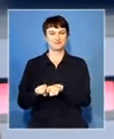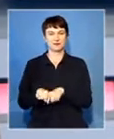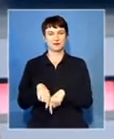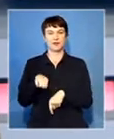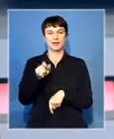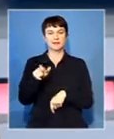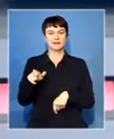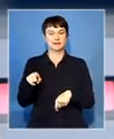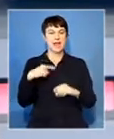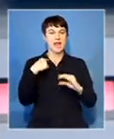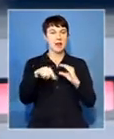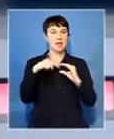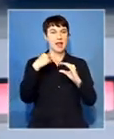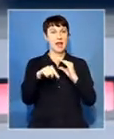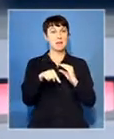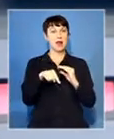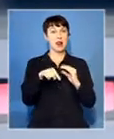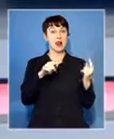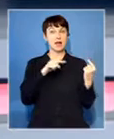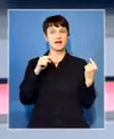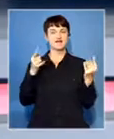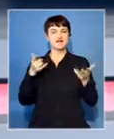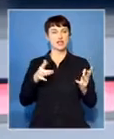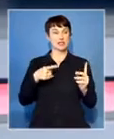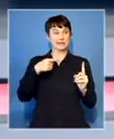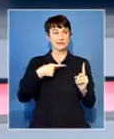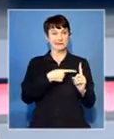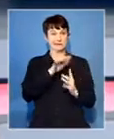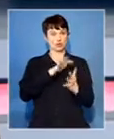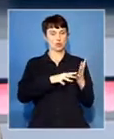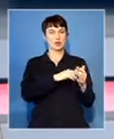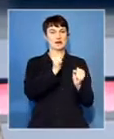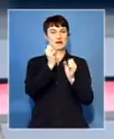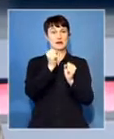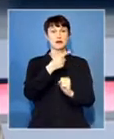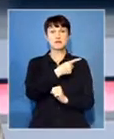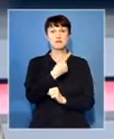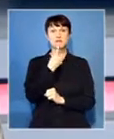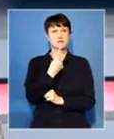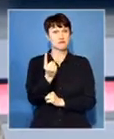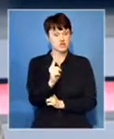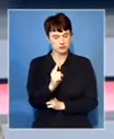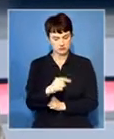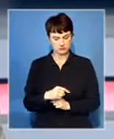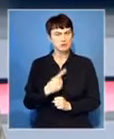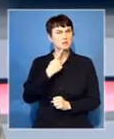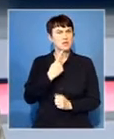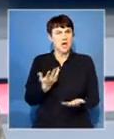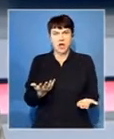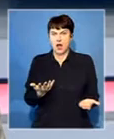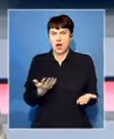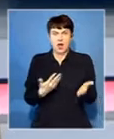those emails. And the point, I mean, his own narrative is that all he did was what any